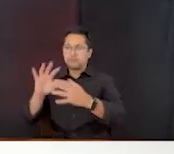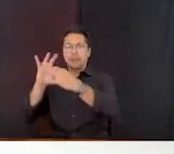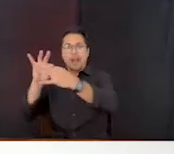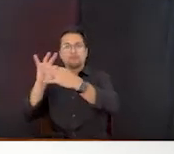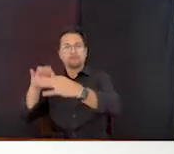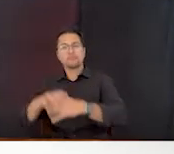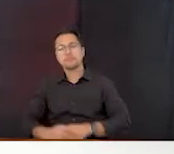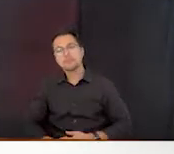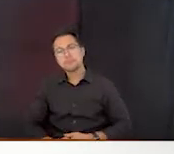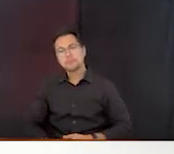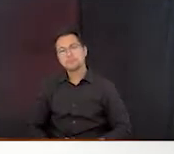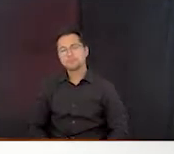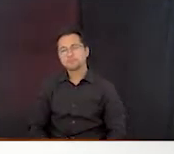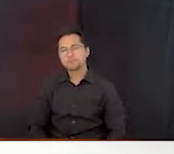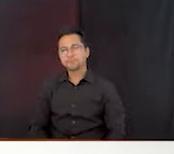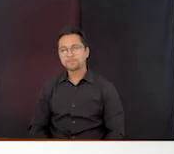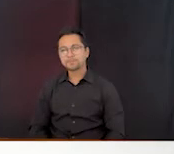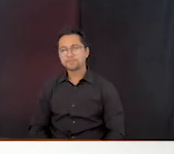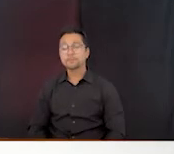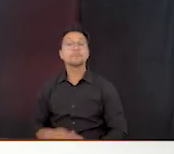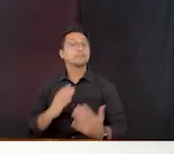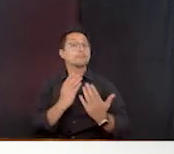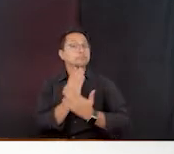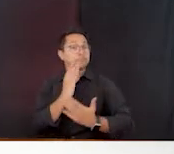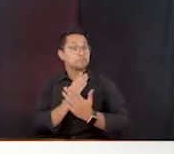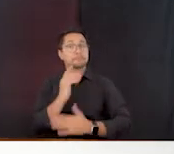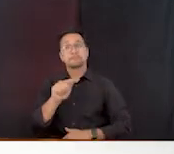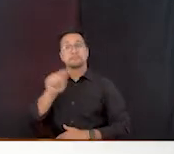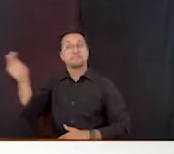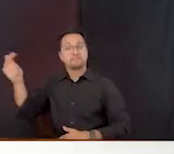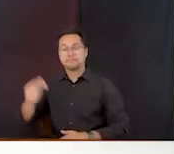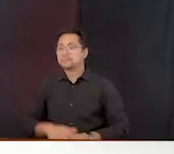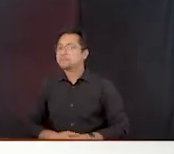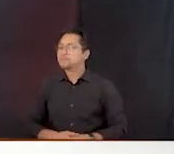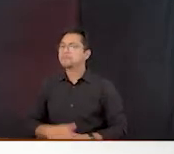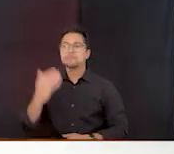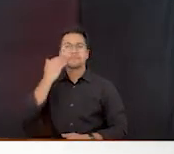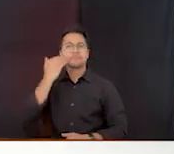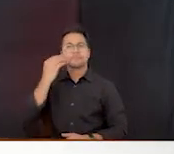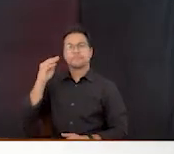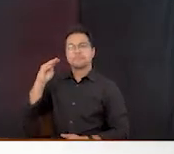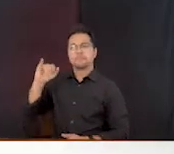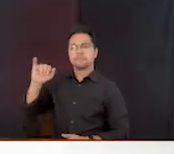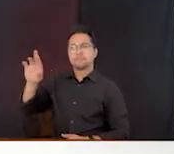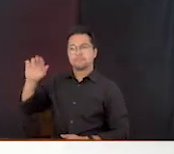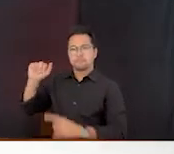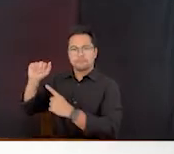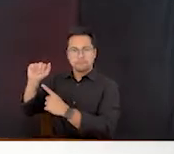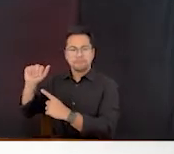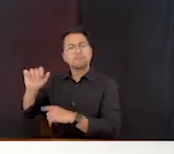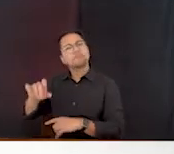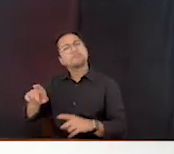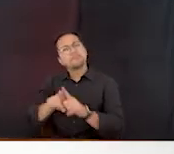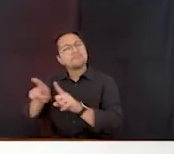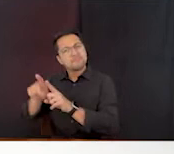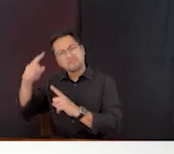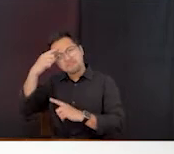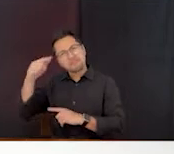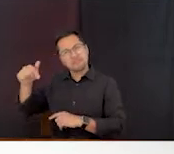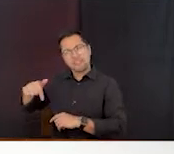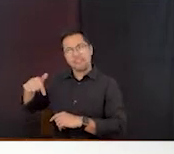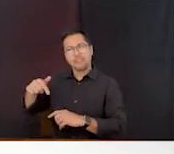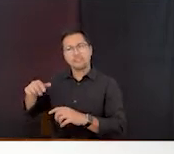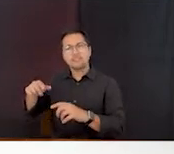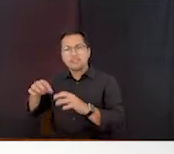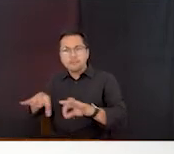home. I had to go back to South Florida. I live about 7 hours away from Tallahassee, so I was far from all of them, but we were able to make connections that way